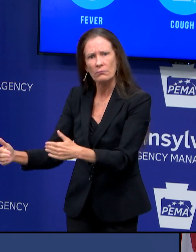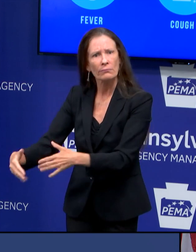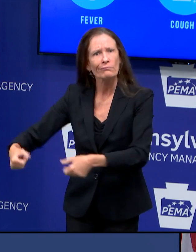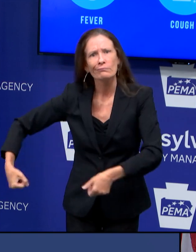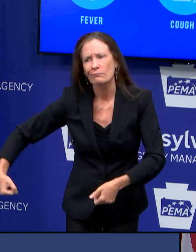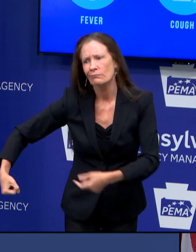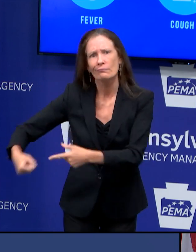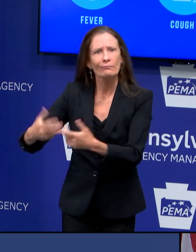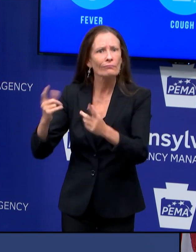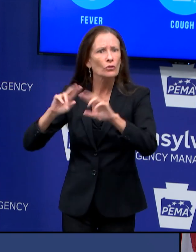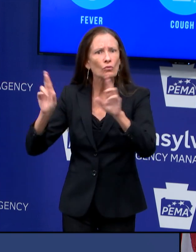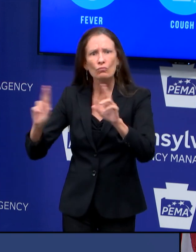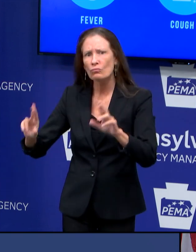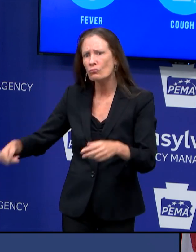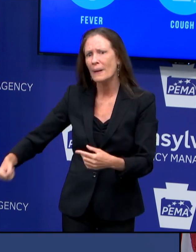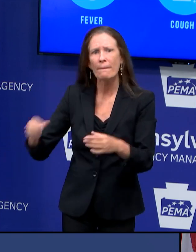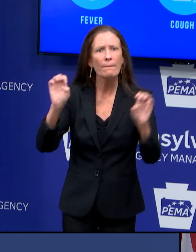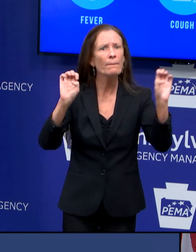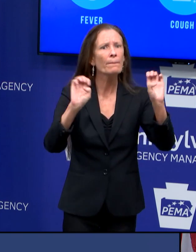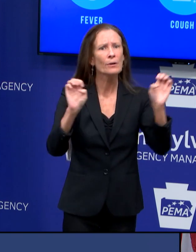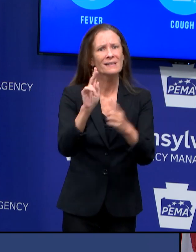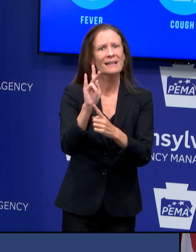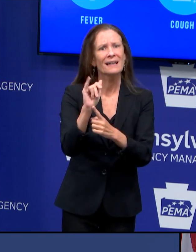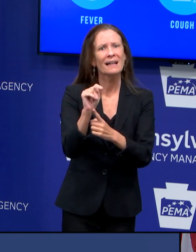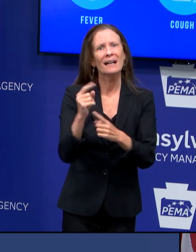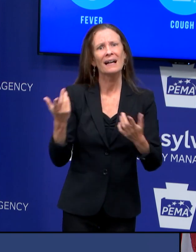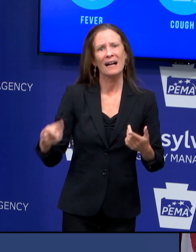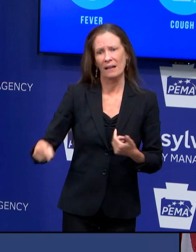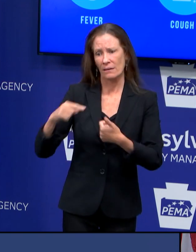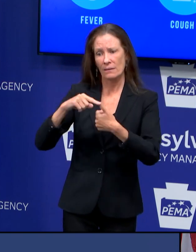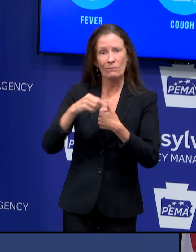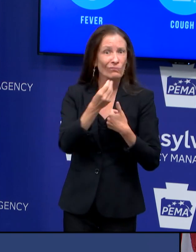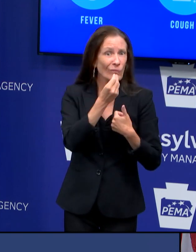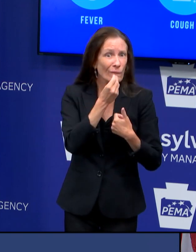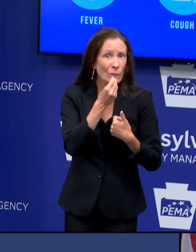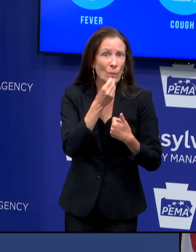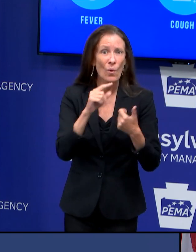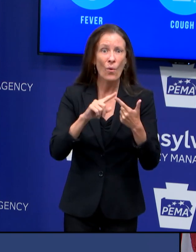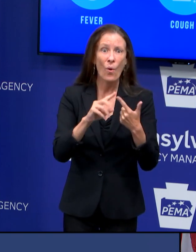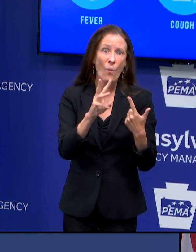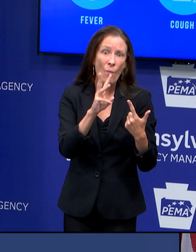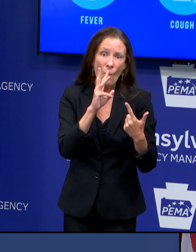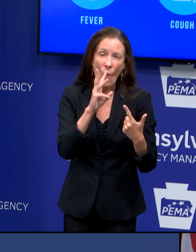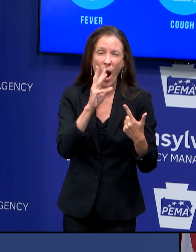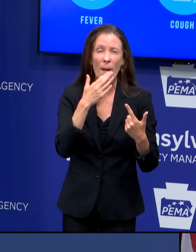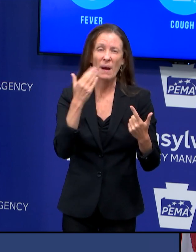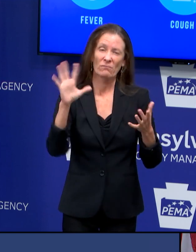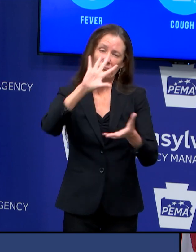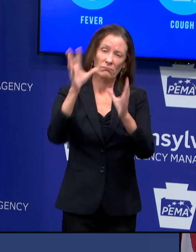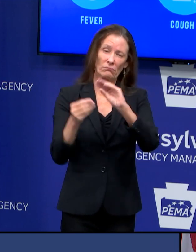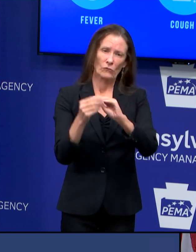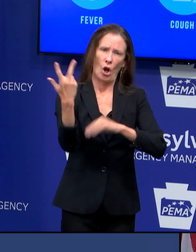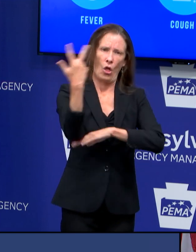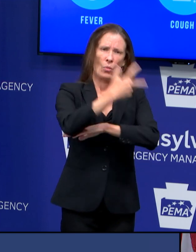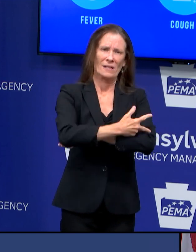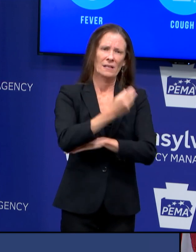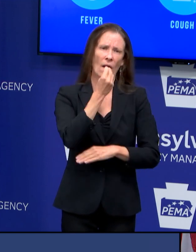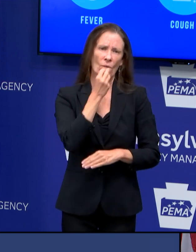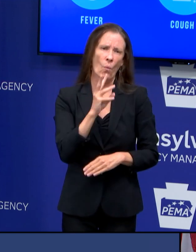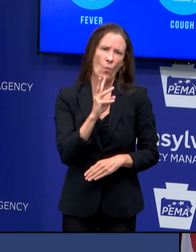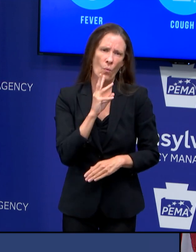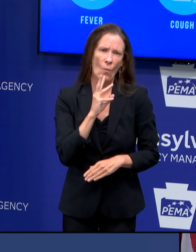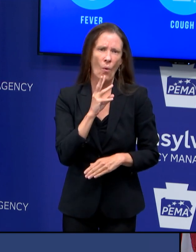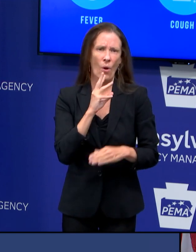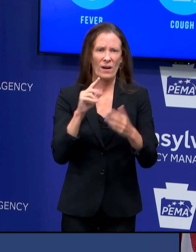They should be stocked with essential items. There should be food and water for at least 3 days. It's important to include necessary medications